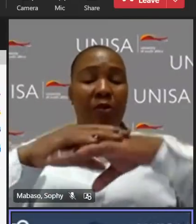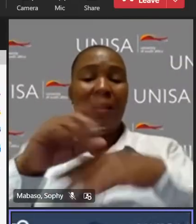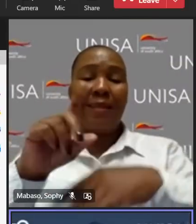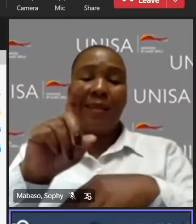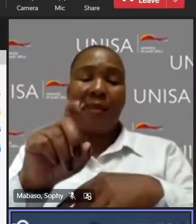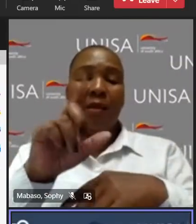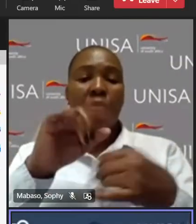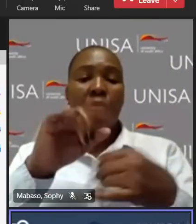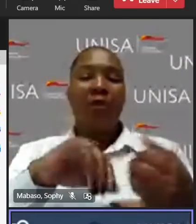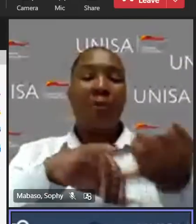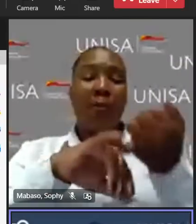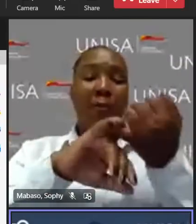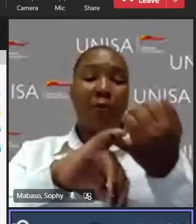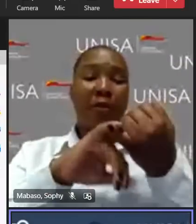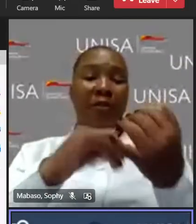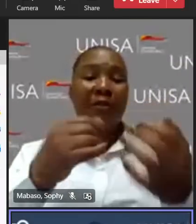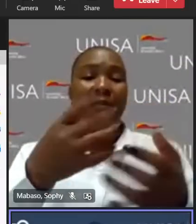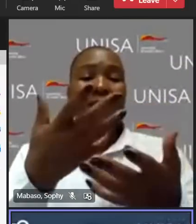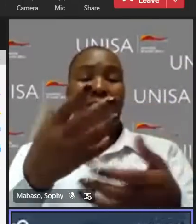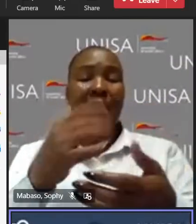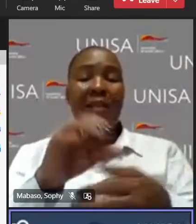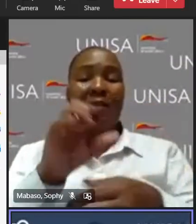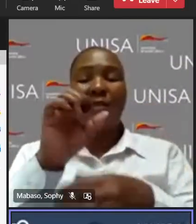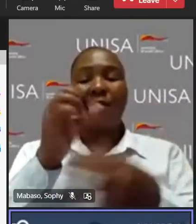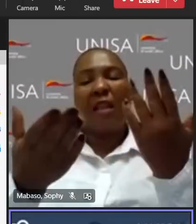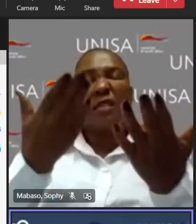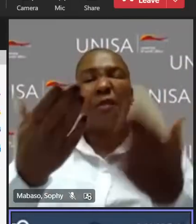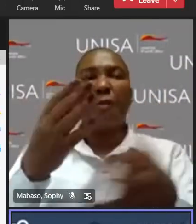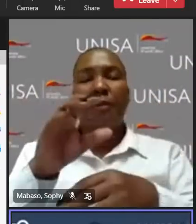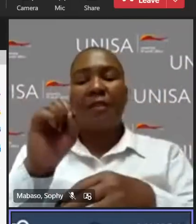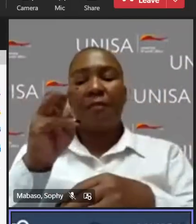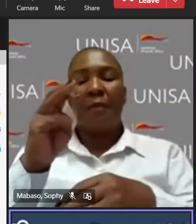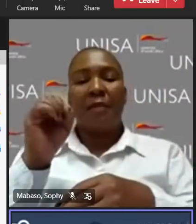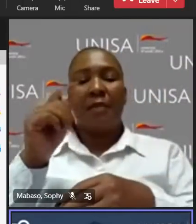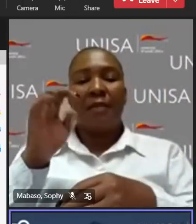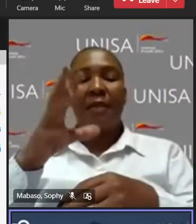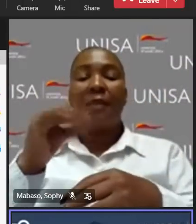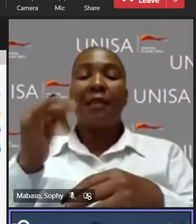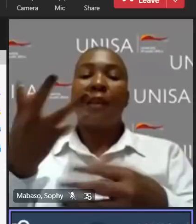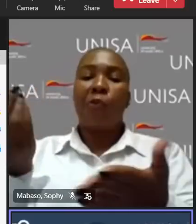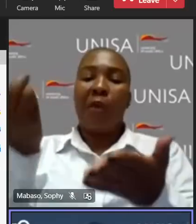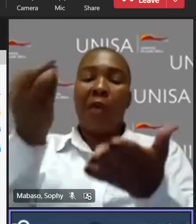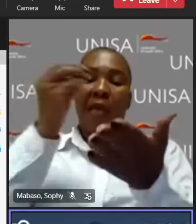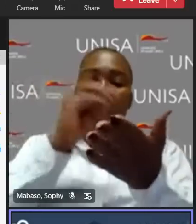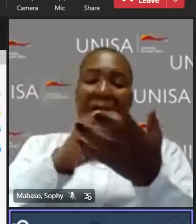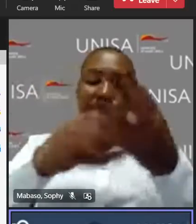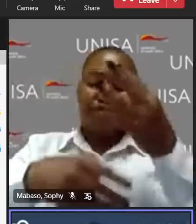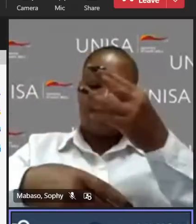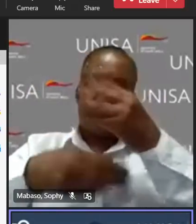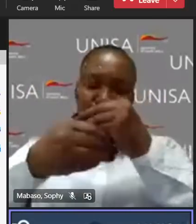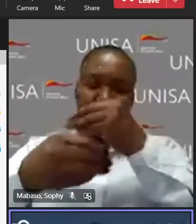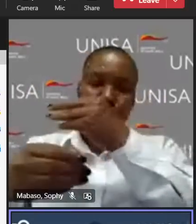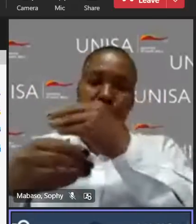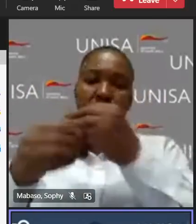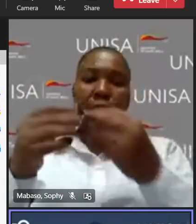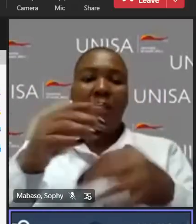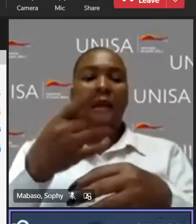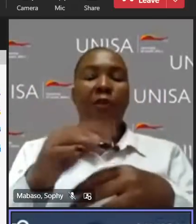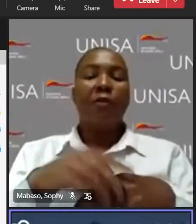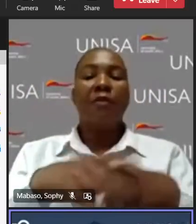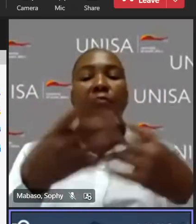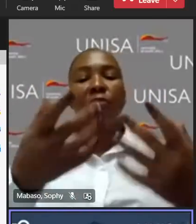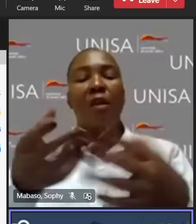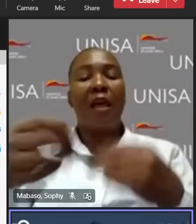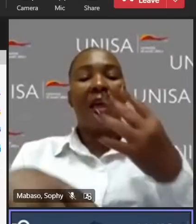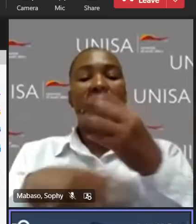modules, select the semester and simply add them. It is a live system. So the moment that you've added the modules and you have